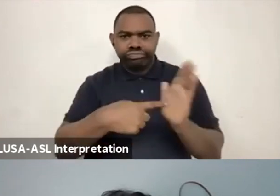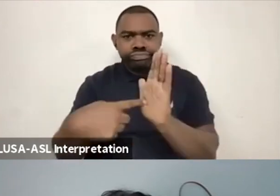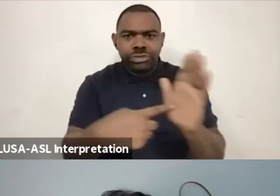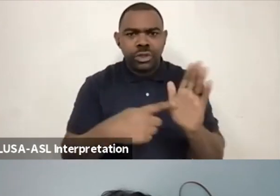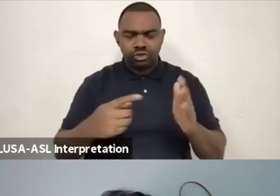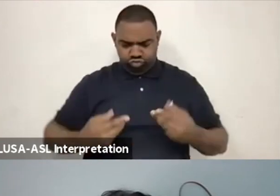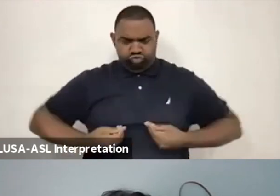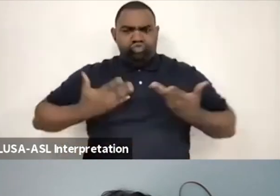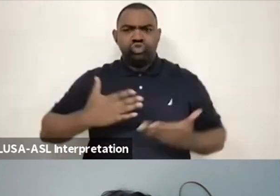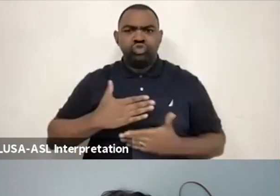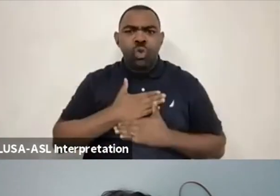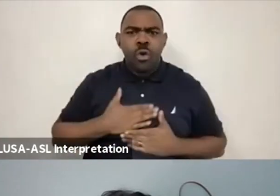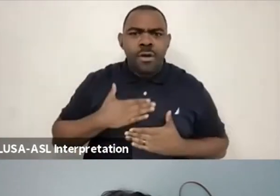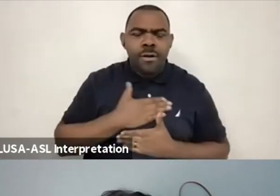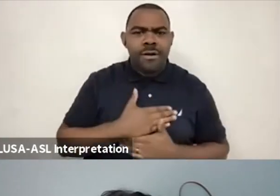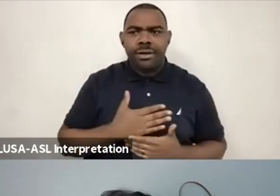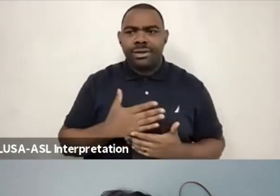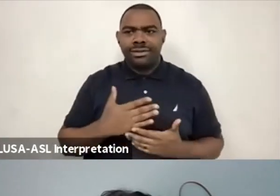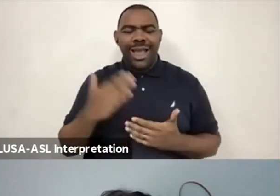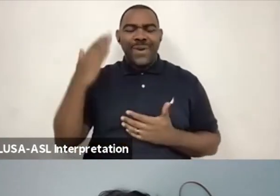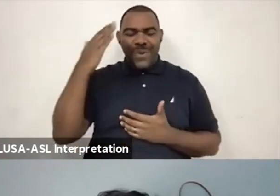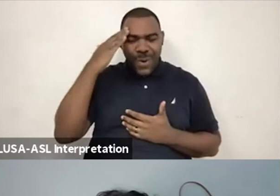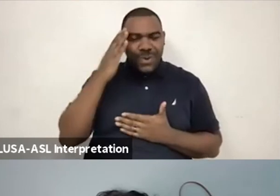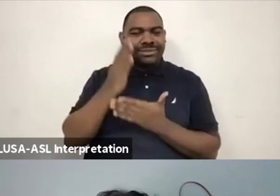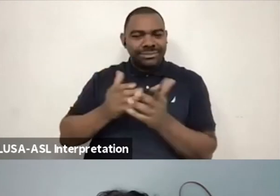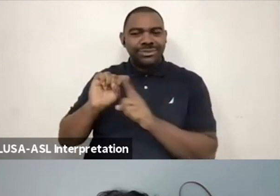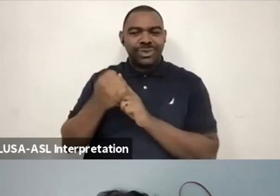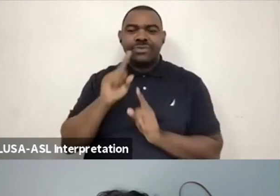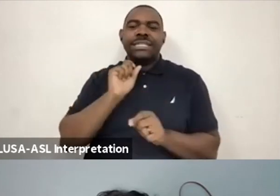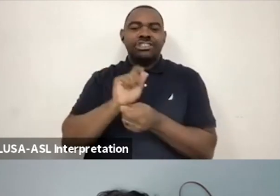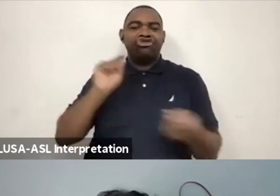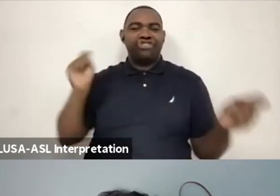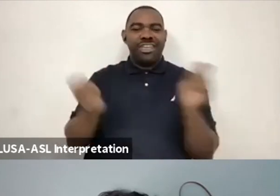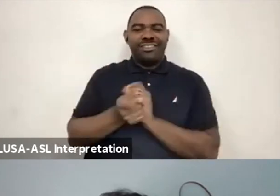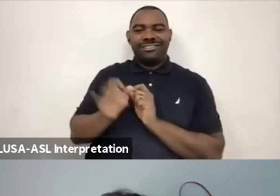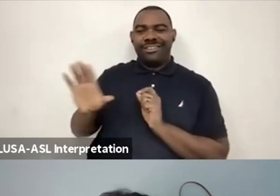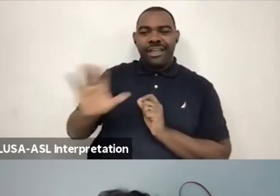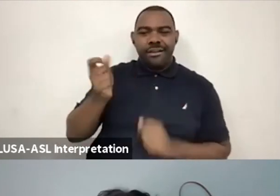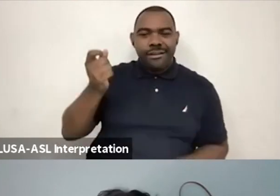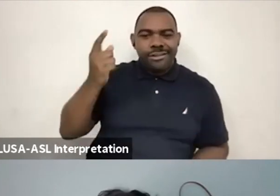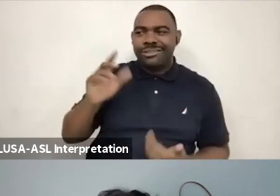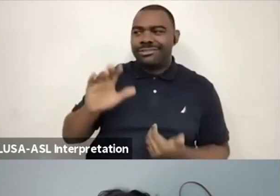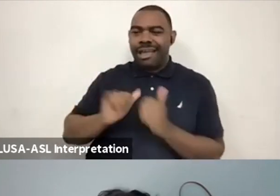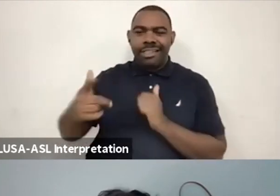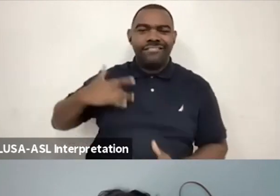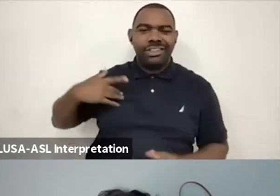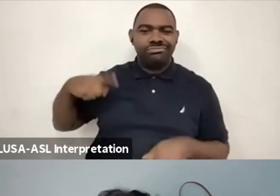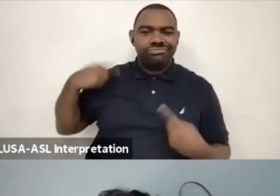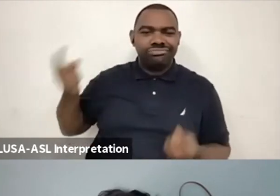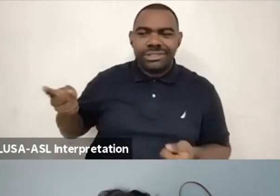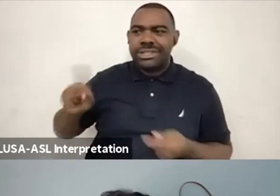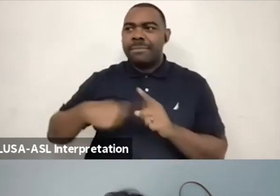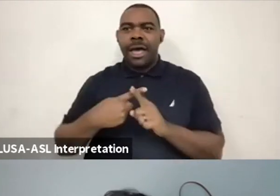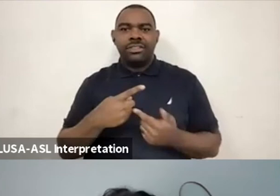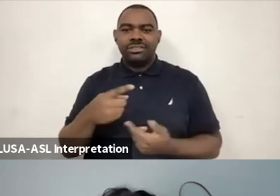space. And I know that in some instances it shifted their understanding or their feeling about